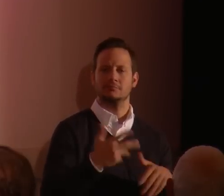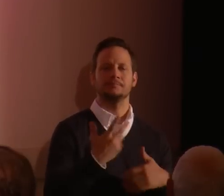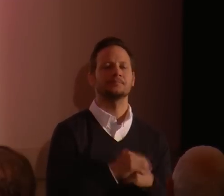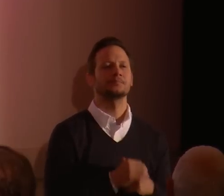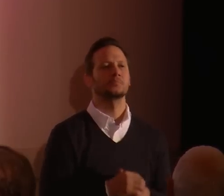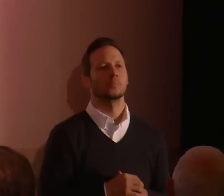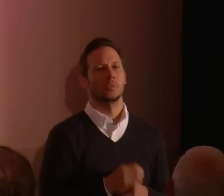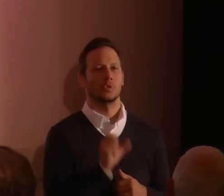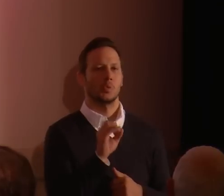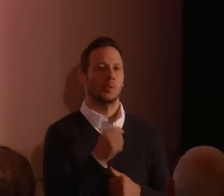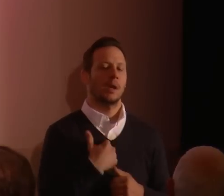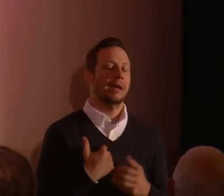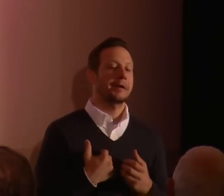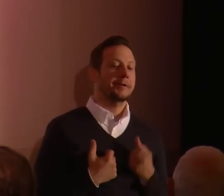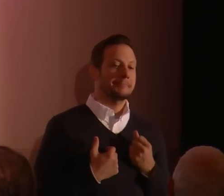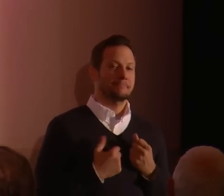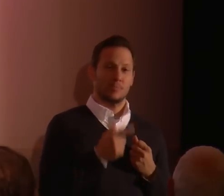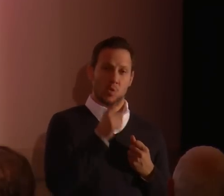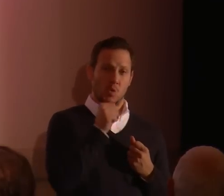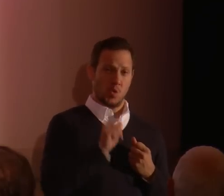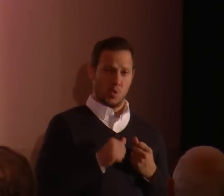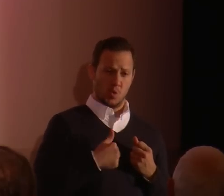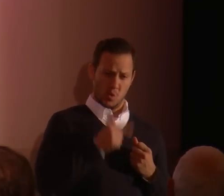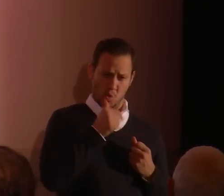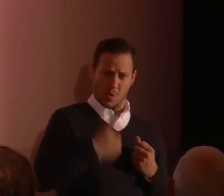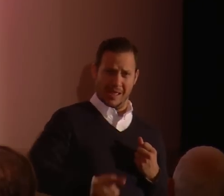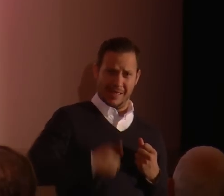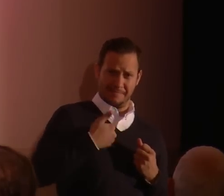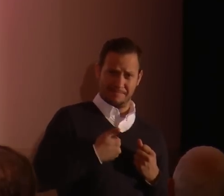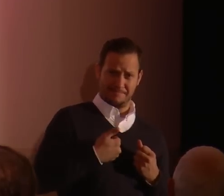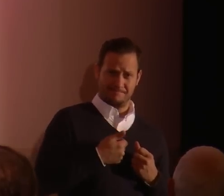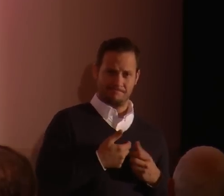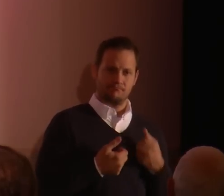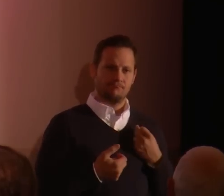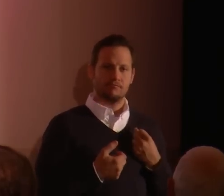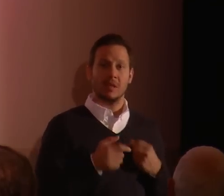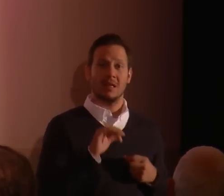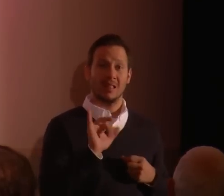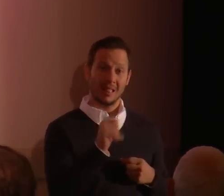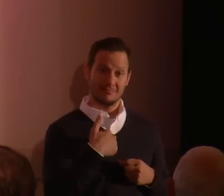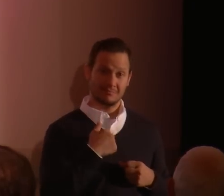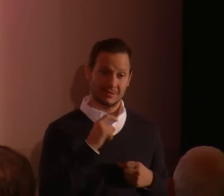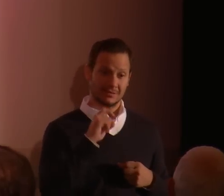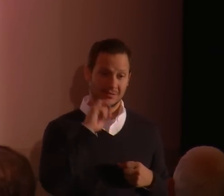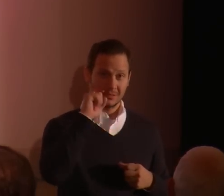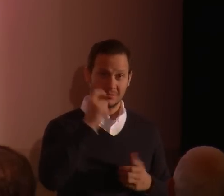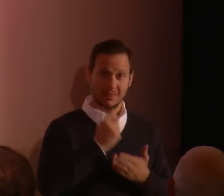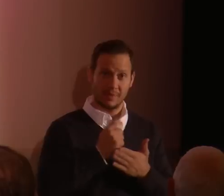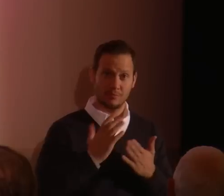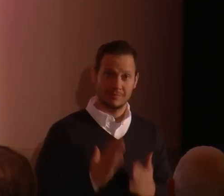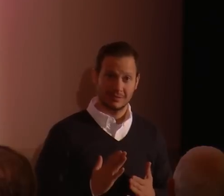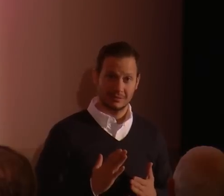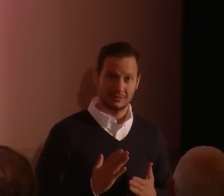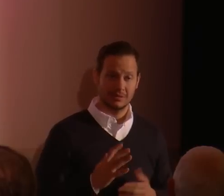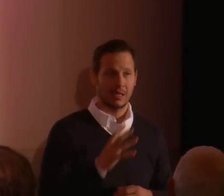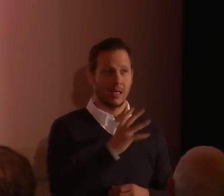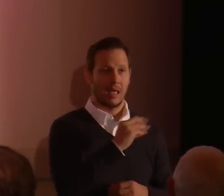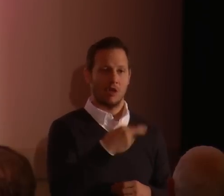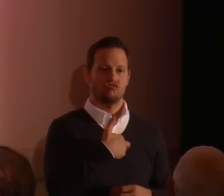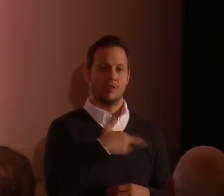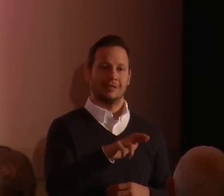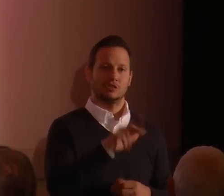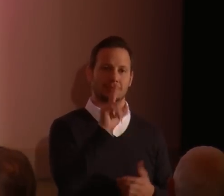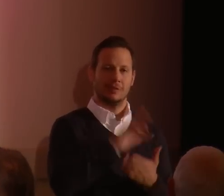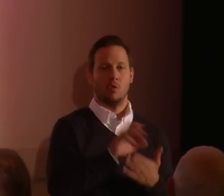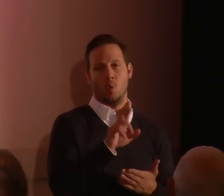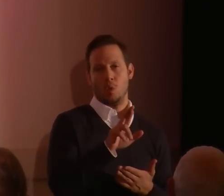withholding certain pieces of who I am, things like my specialty as a sex therapist and my religious beliefs or lack thereof,